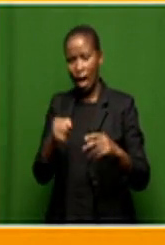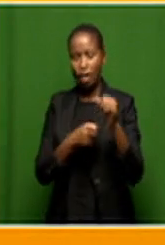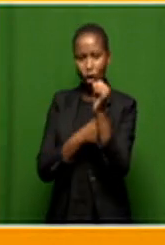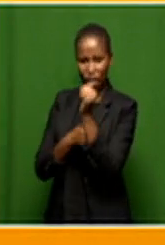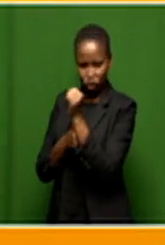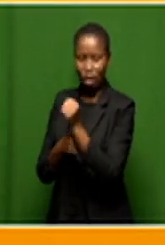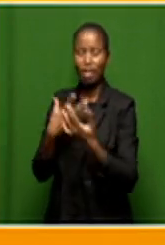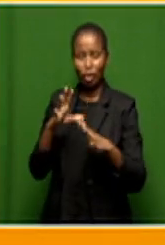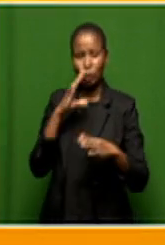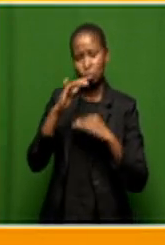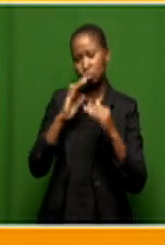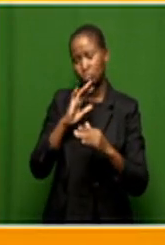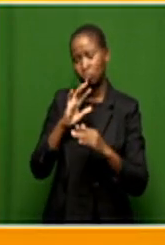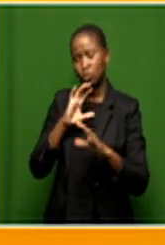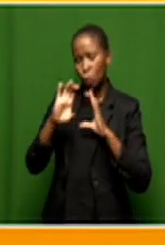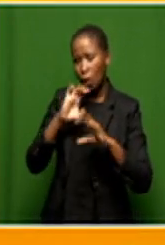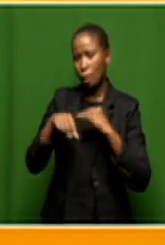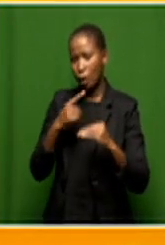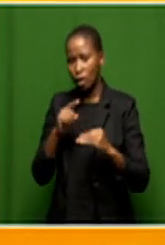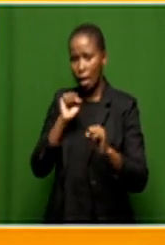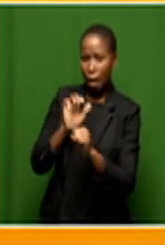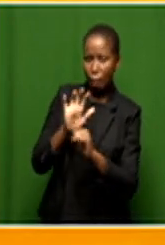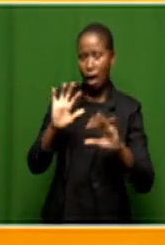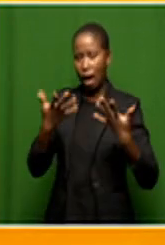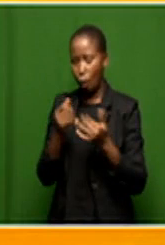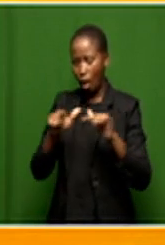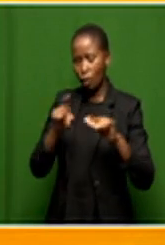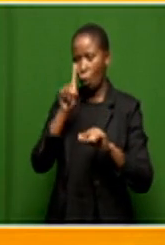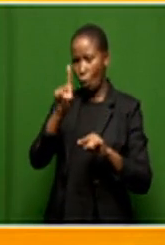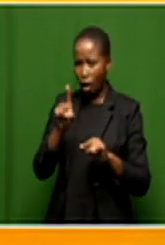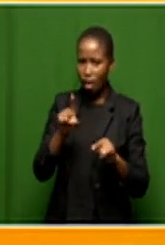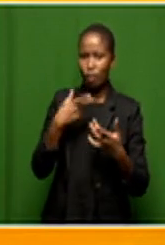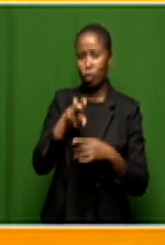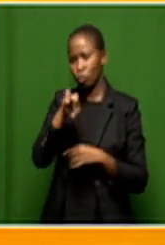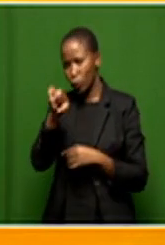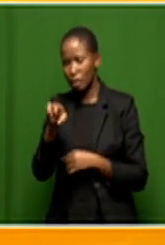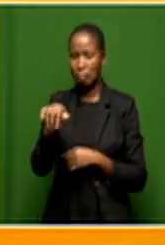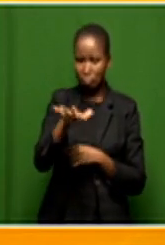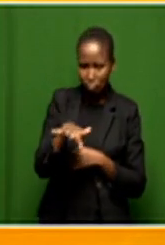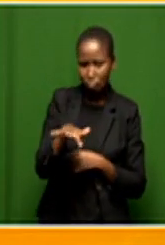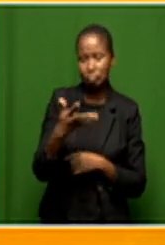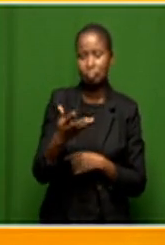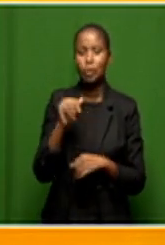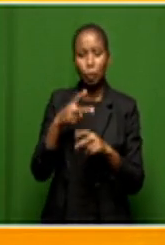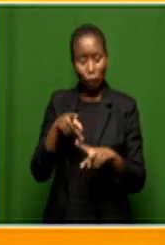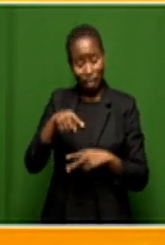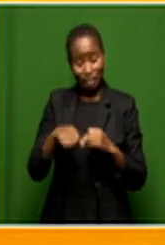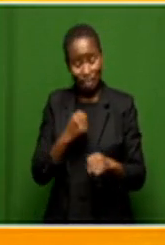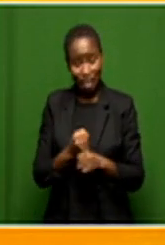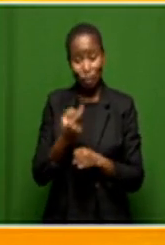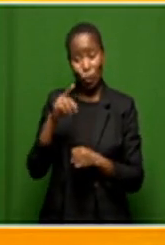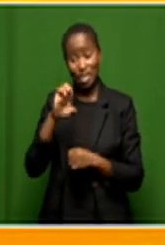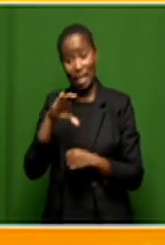to us about the impact of being back on alert level 1 on the tourism industry, as well as this year's Eastern